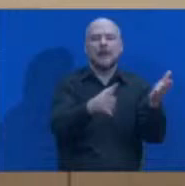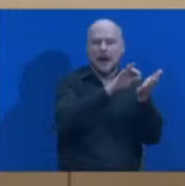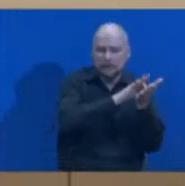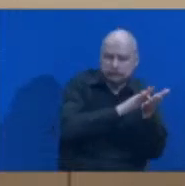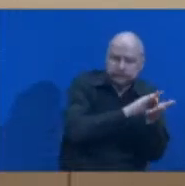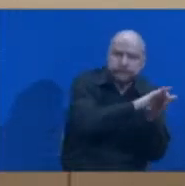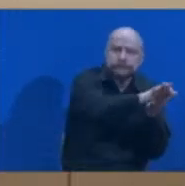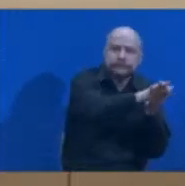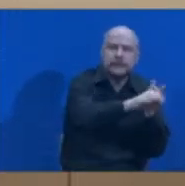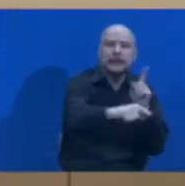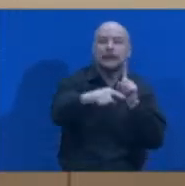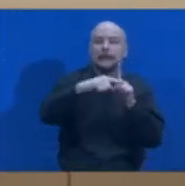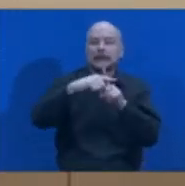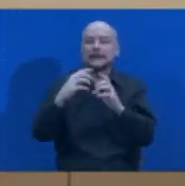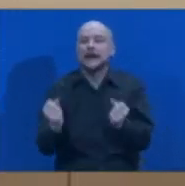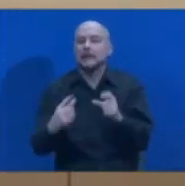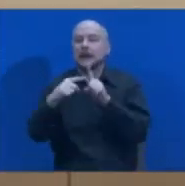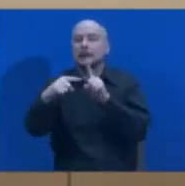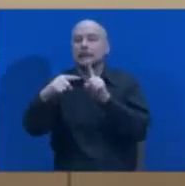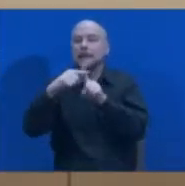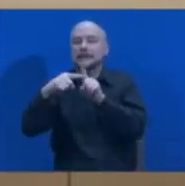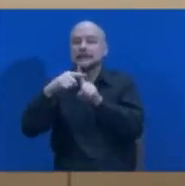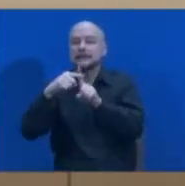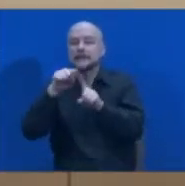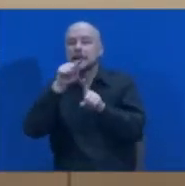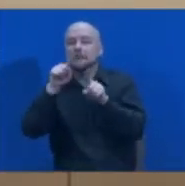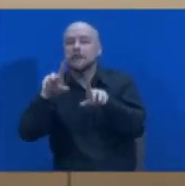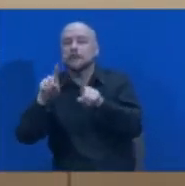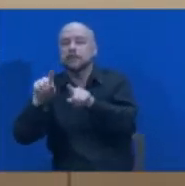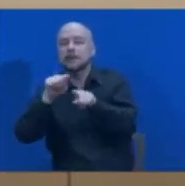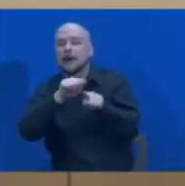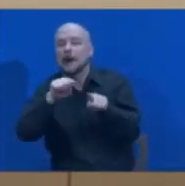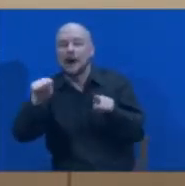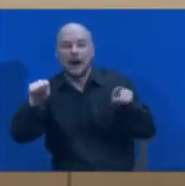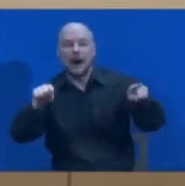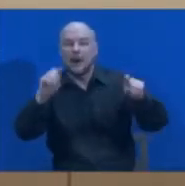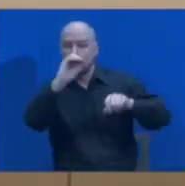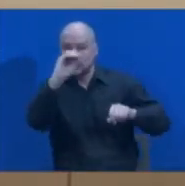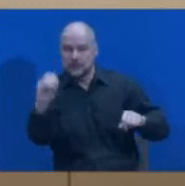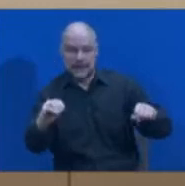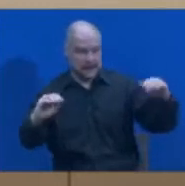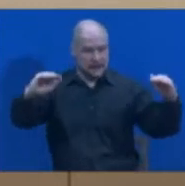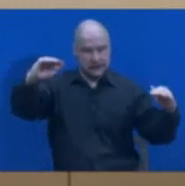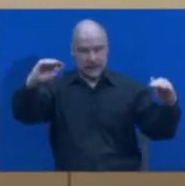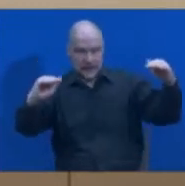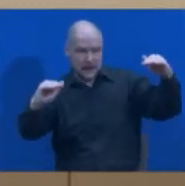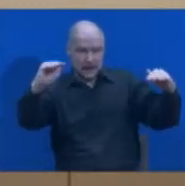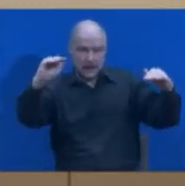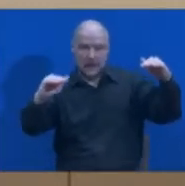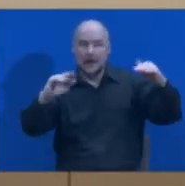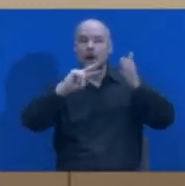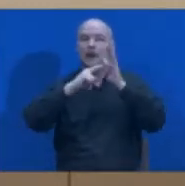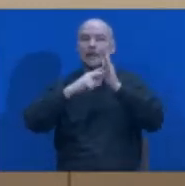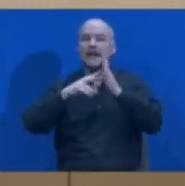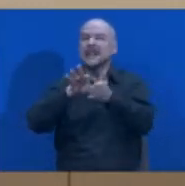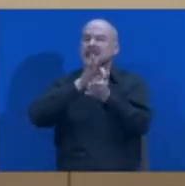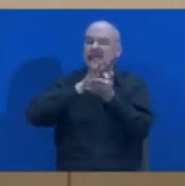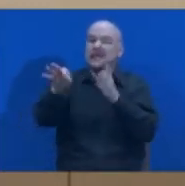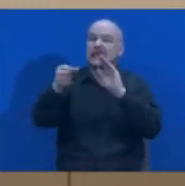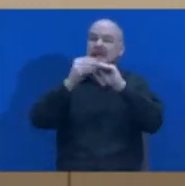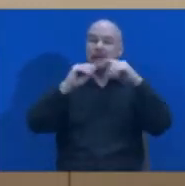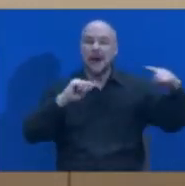as watching our hospital census rates. Those are the things that are going to tell us whether we're seeing spikes or not.